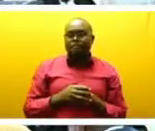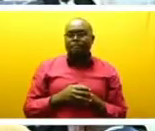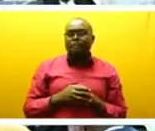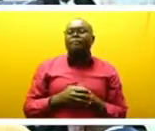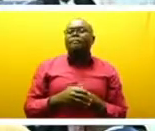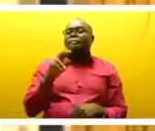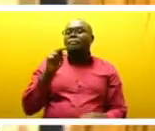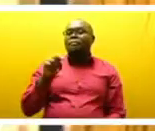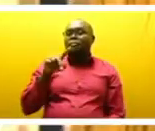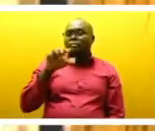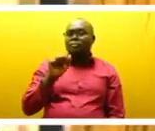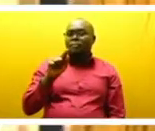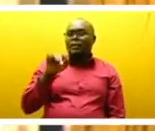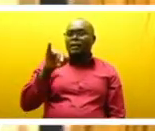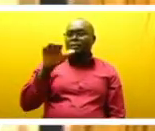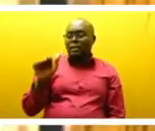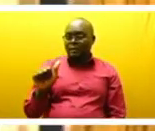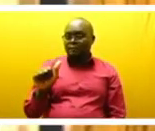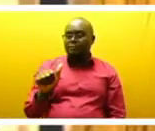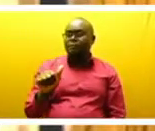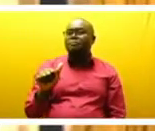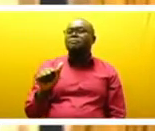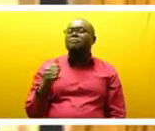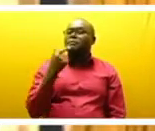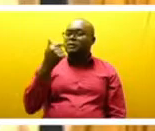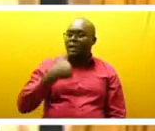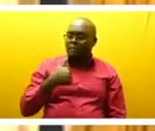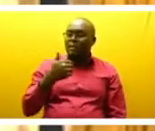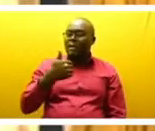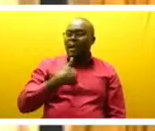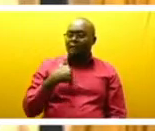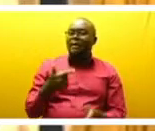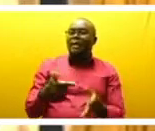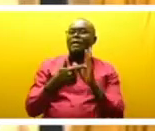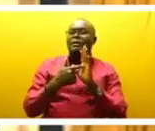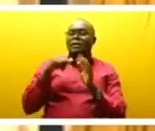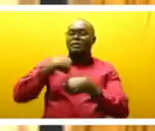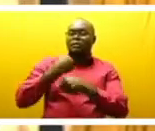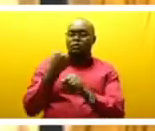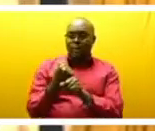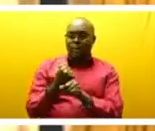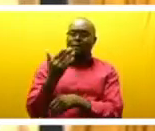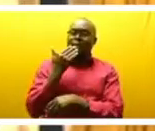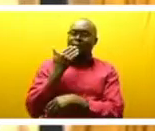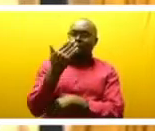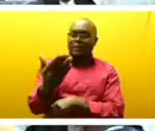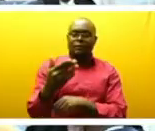Gatia, Senior Counsel, also tells me he has a request to make. Thank you.